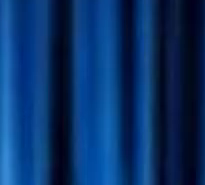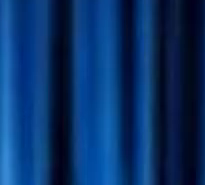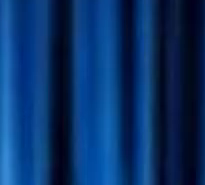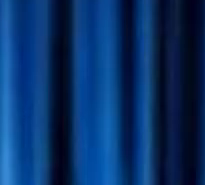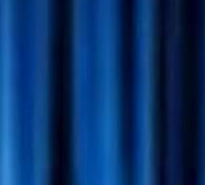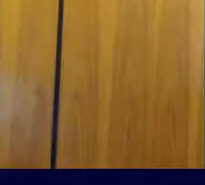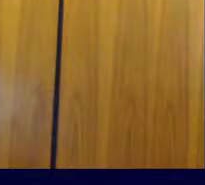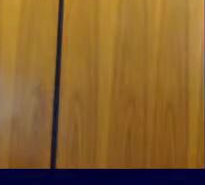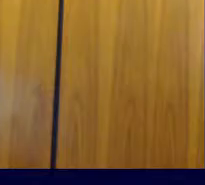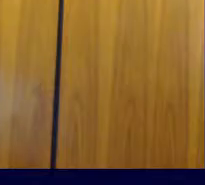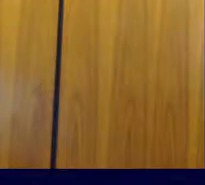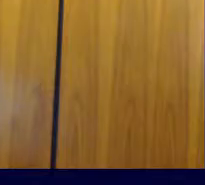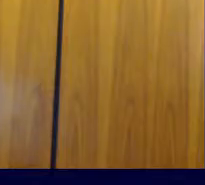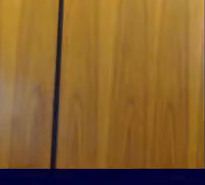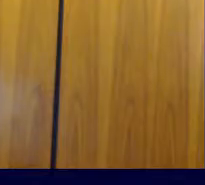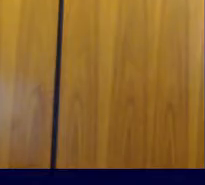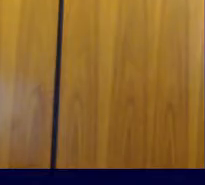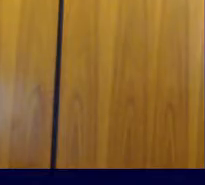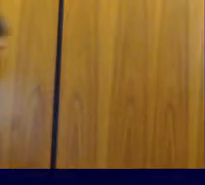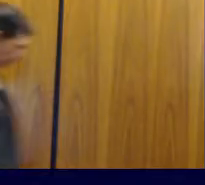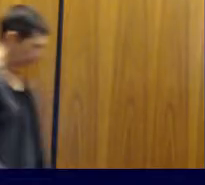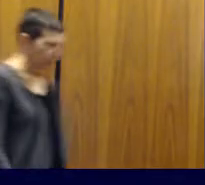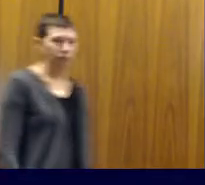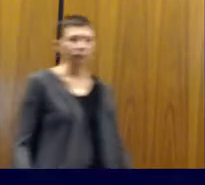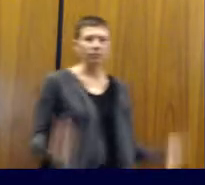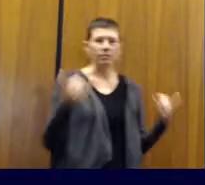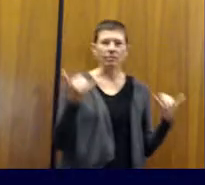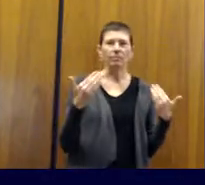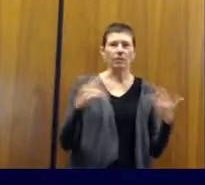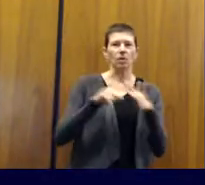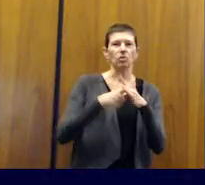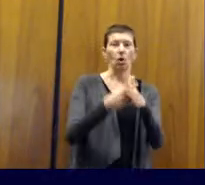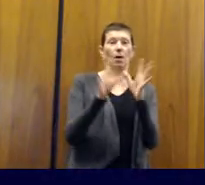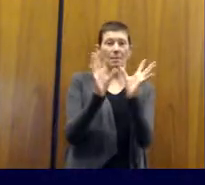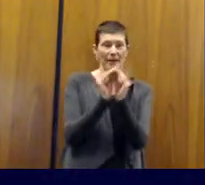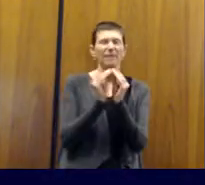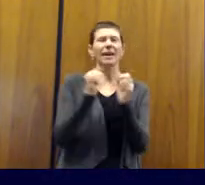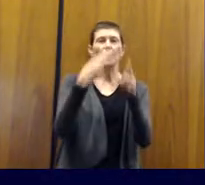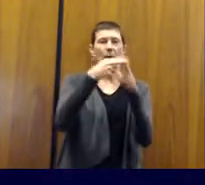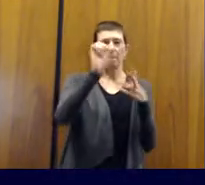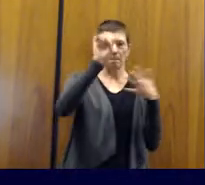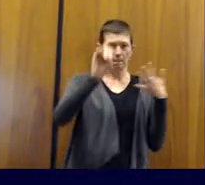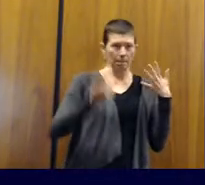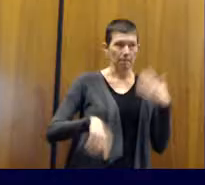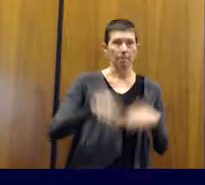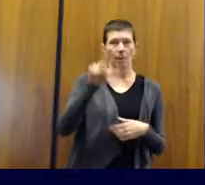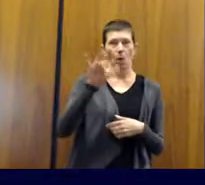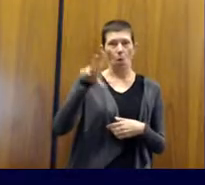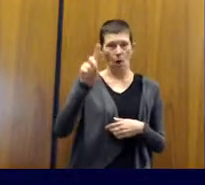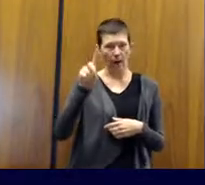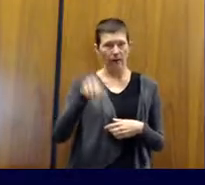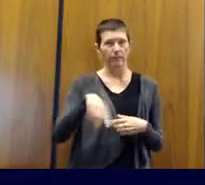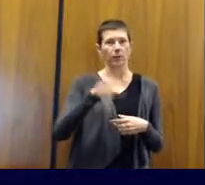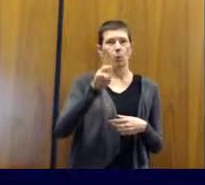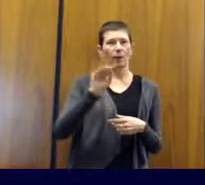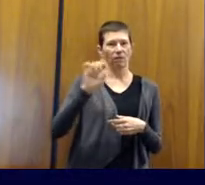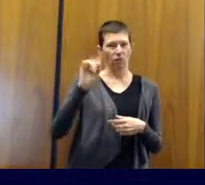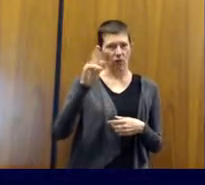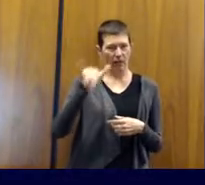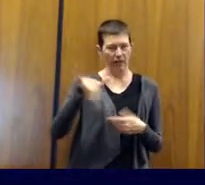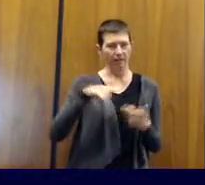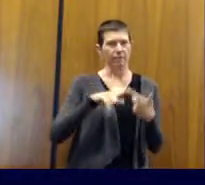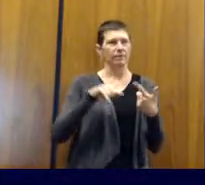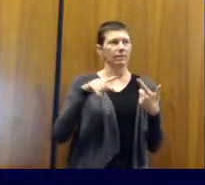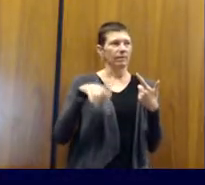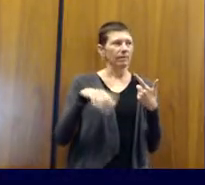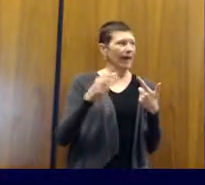Call this meeting of the Board of Commissioners to session. Roll call, please. Commissioner Lloyd? Commissioner Winfrey? Here. Commissioner